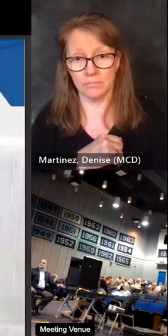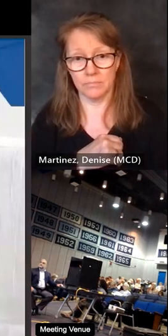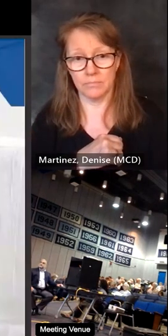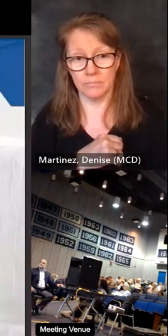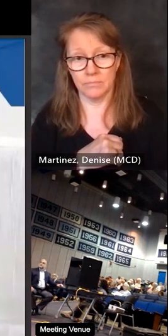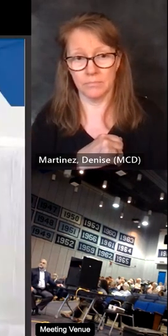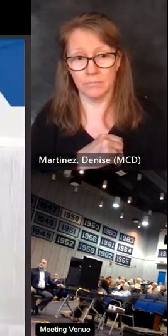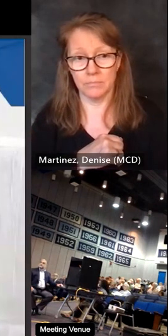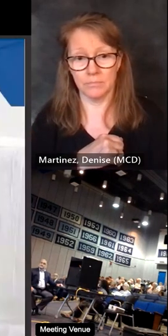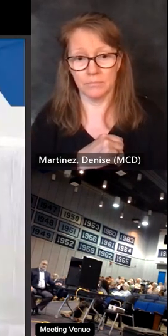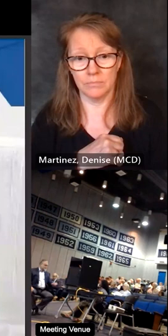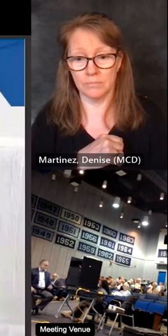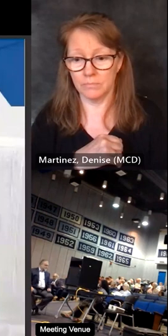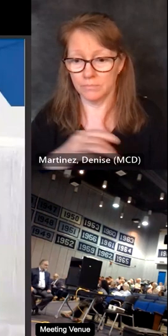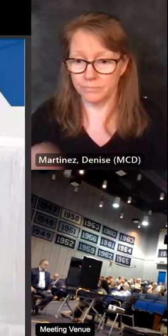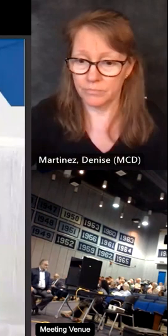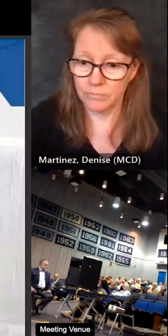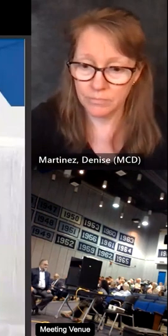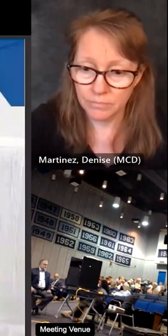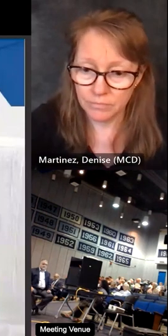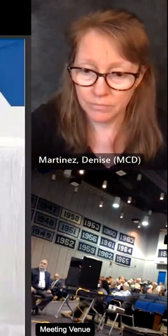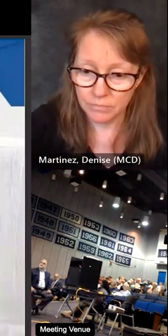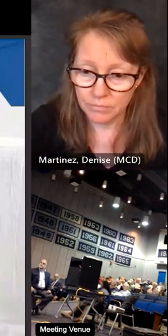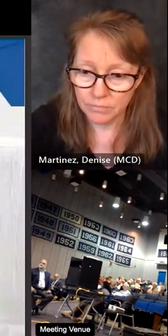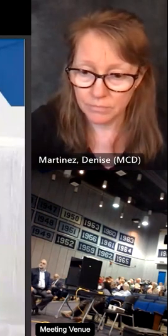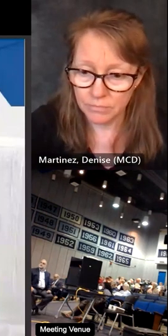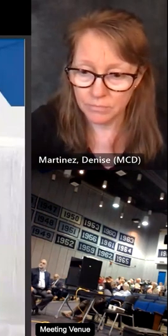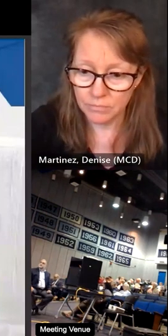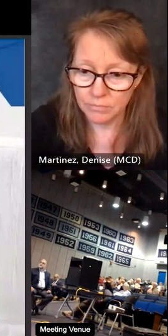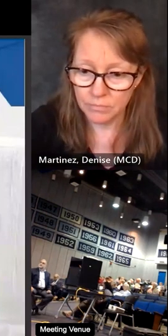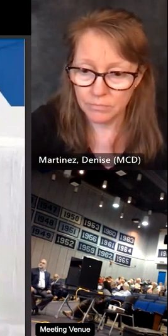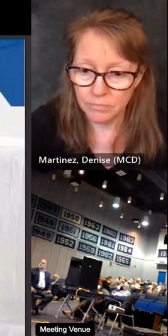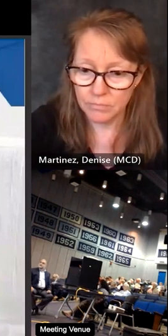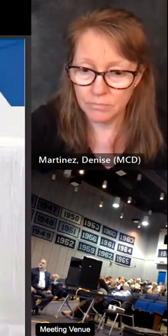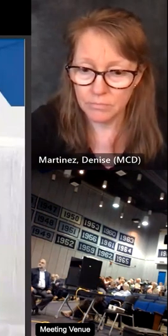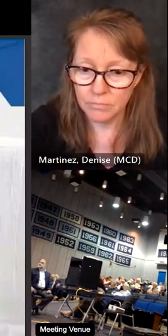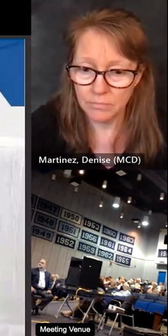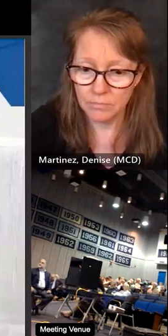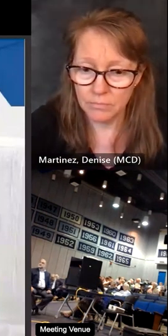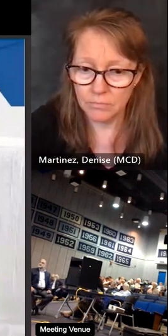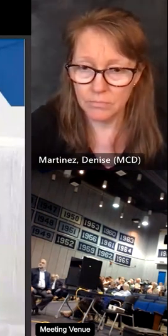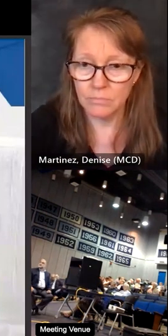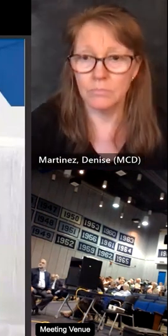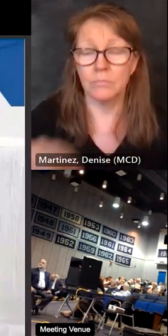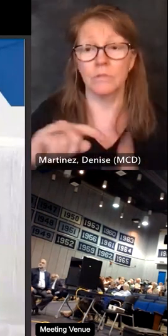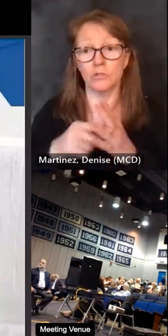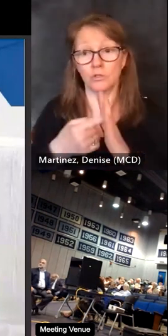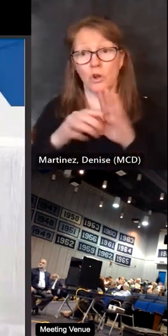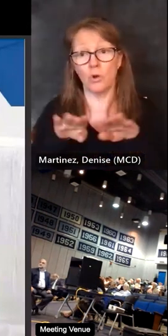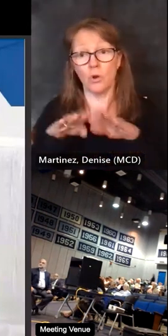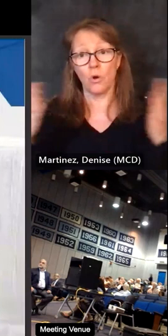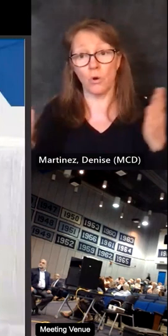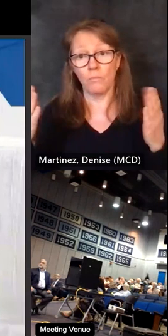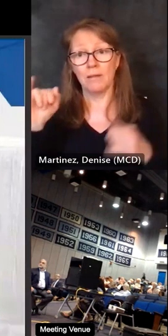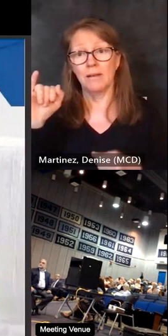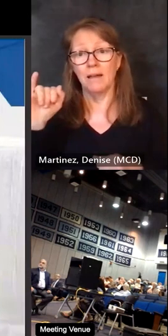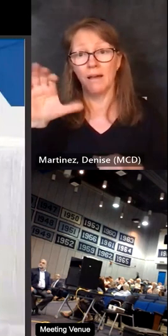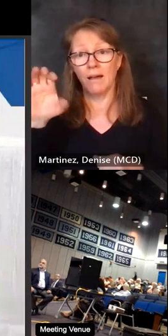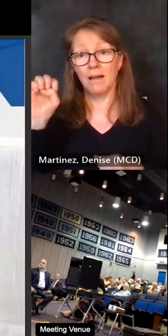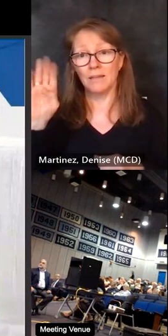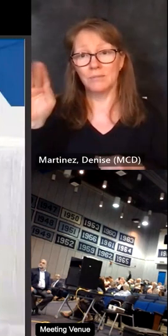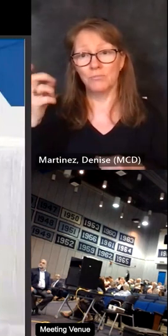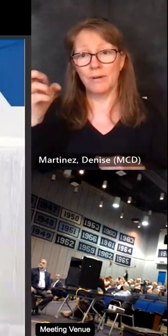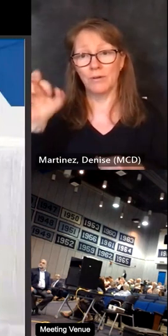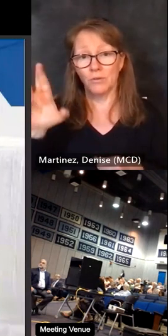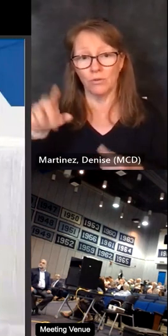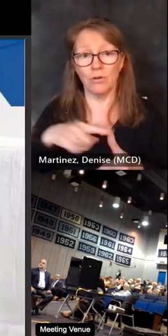So I'm actually going to get started with an icebreaker, get a sense of who's in the room, and then we'll talk a little bit about bus electrification at the